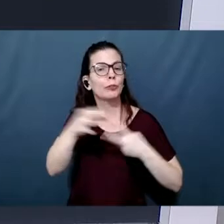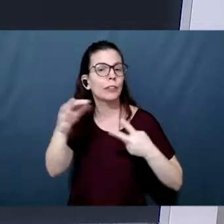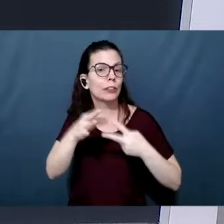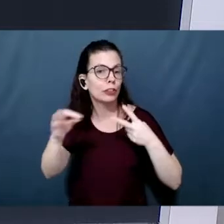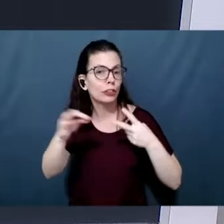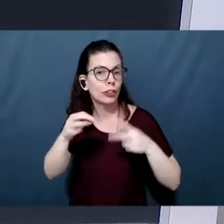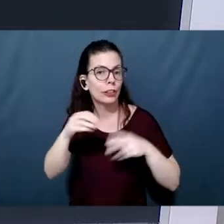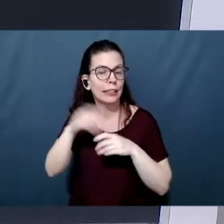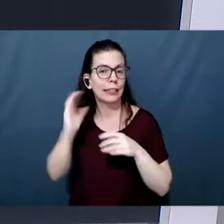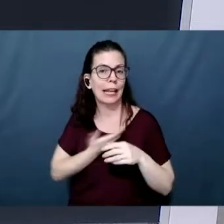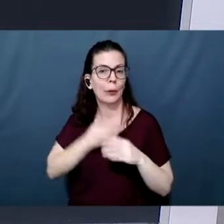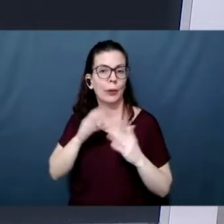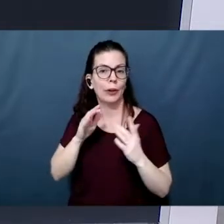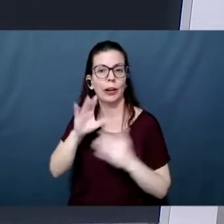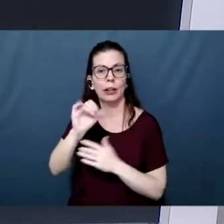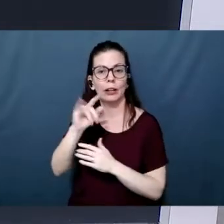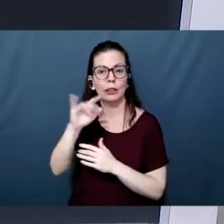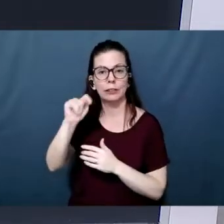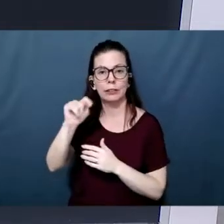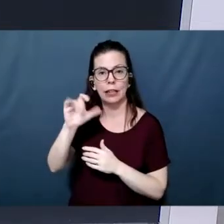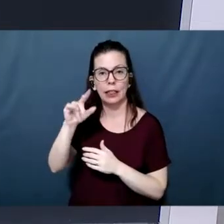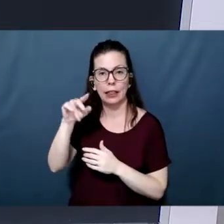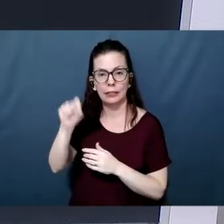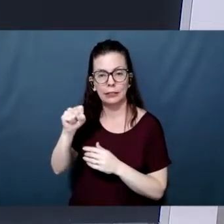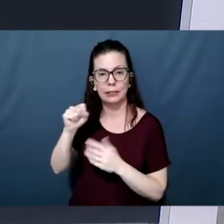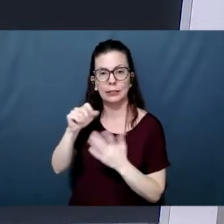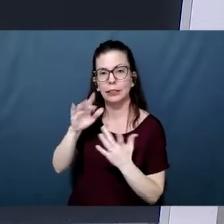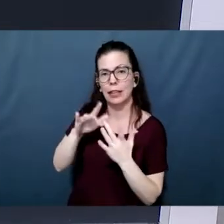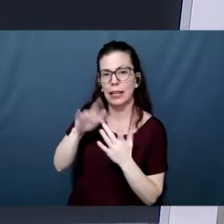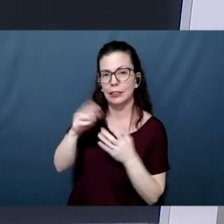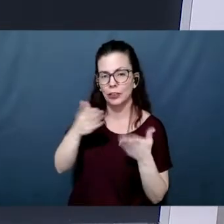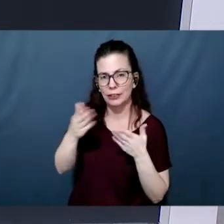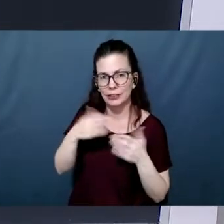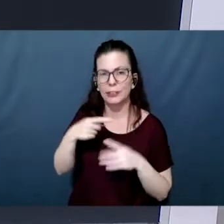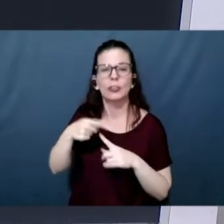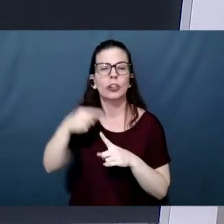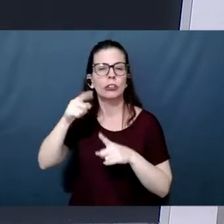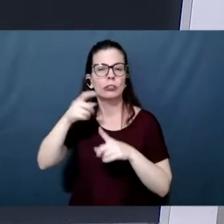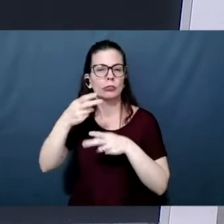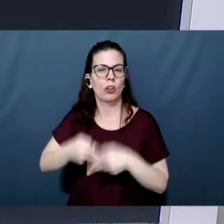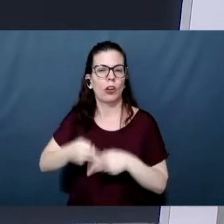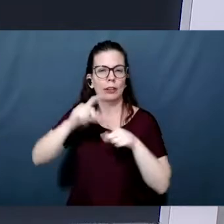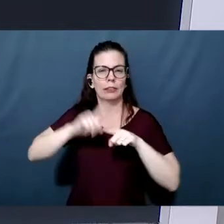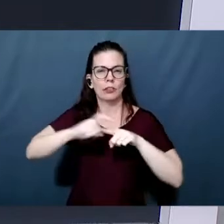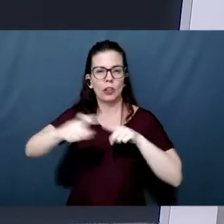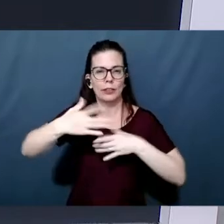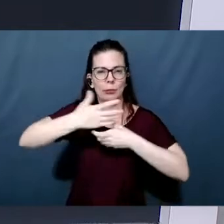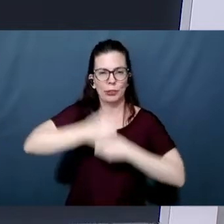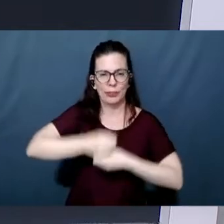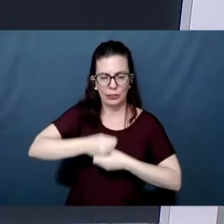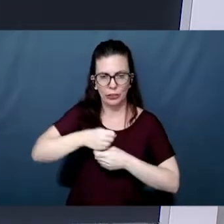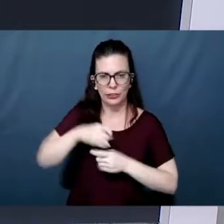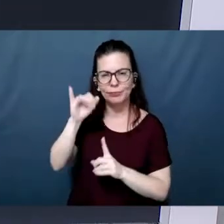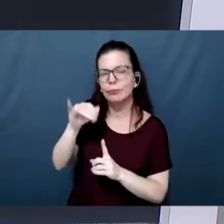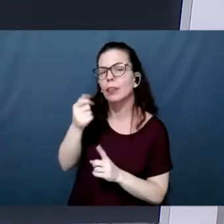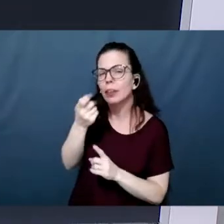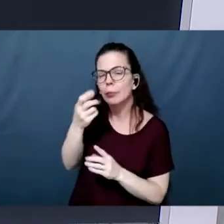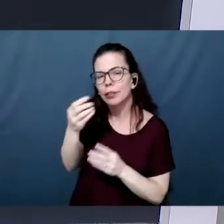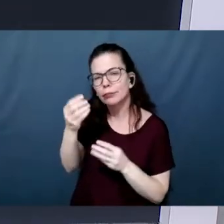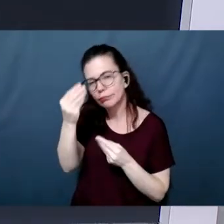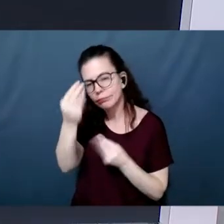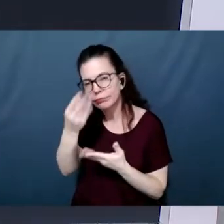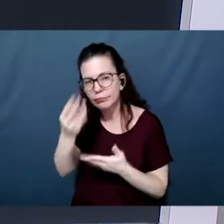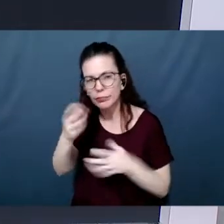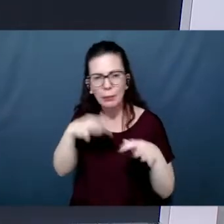lens for Amazon Connect service called the call summarization. So a little bit about insight about what it's all about. So